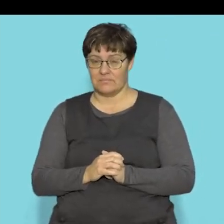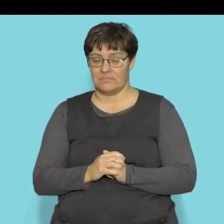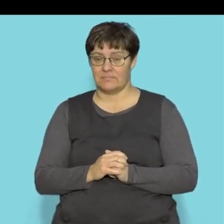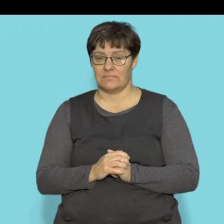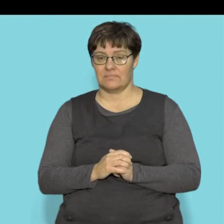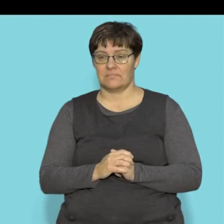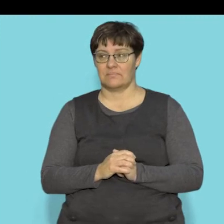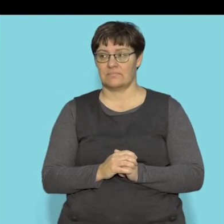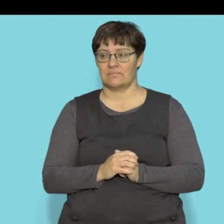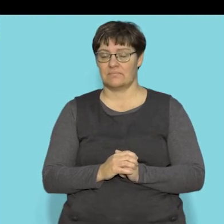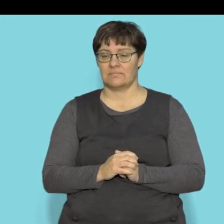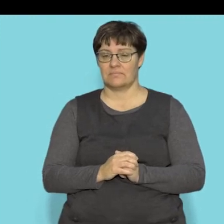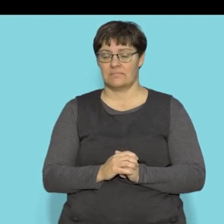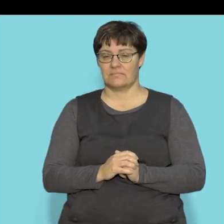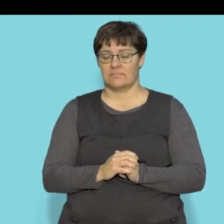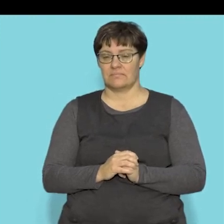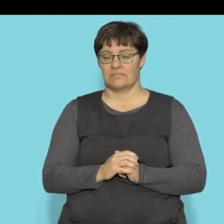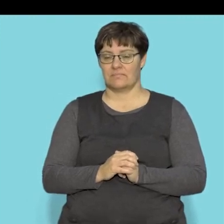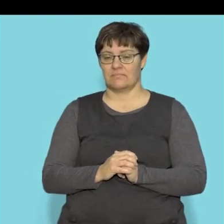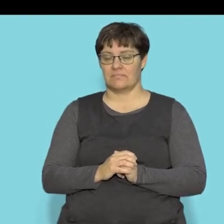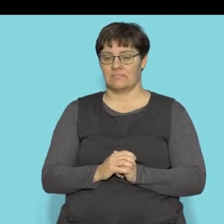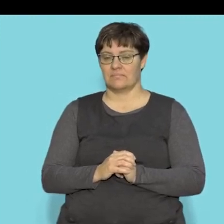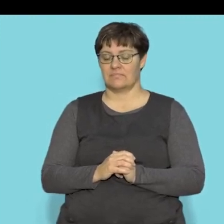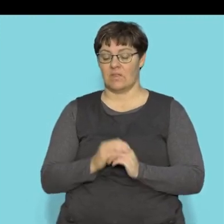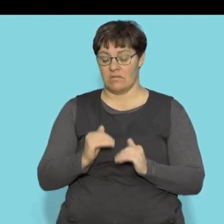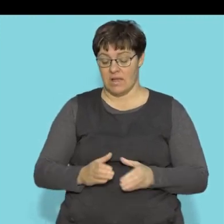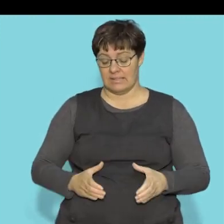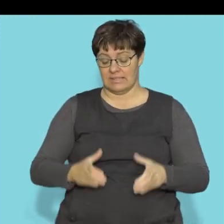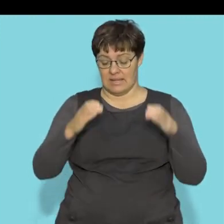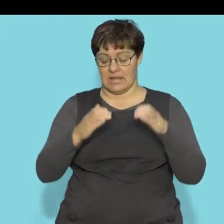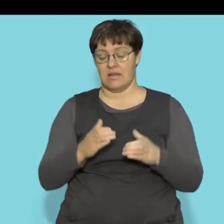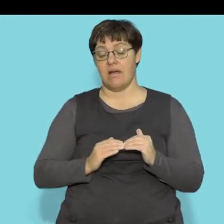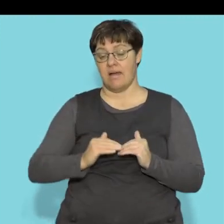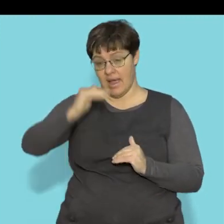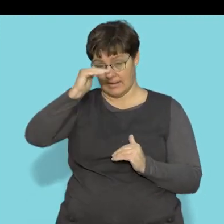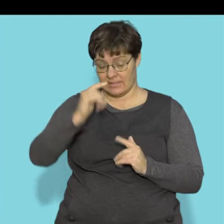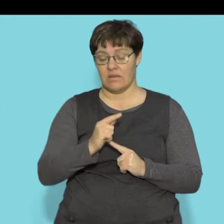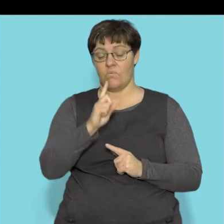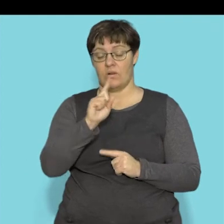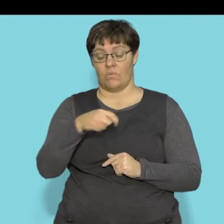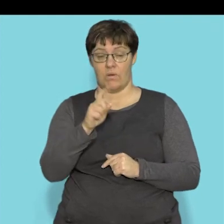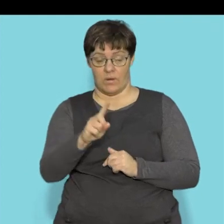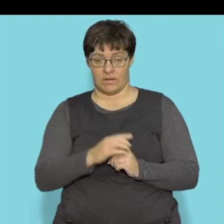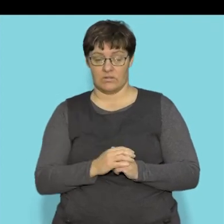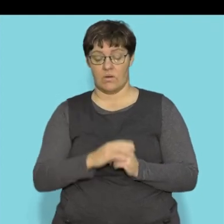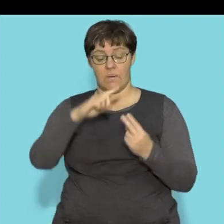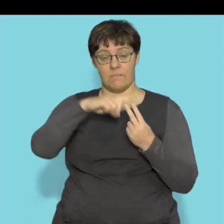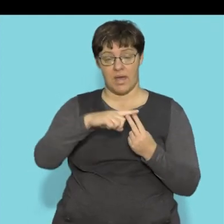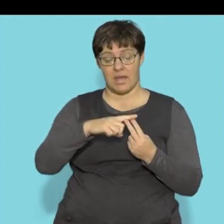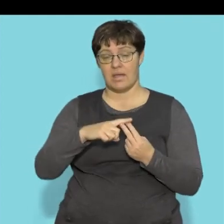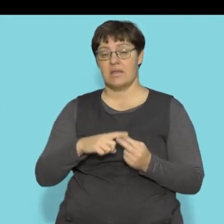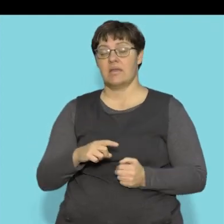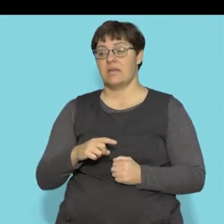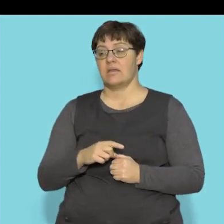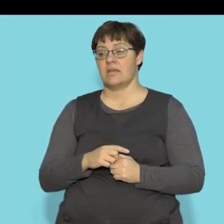of the cone on top is 0,7. So the height of my cylinder is 1,1. So it's going to be